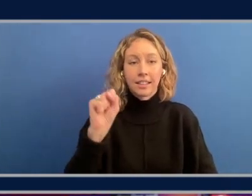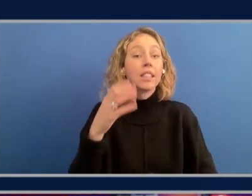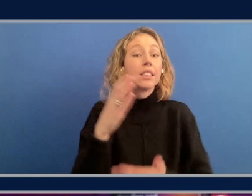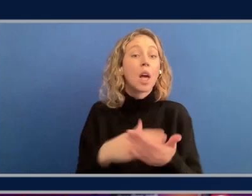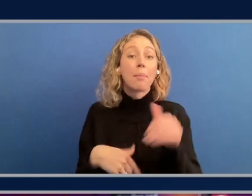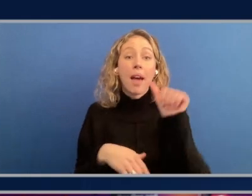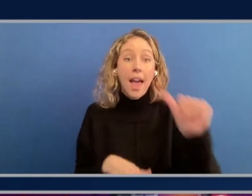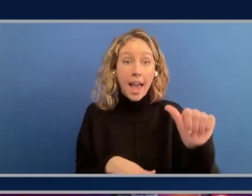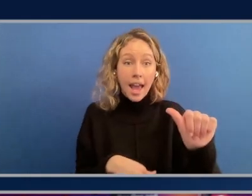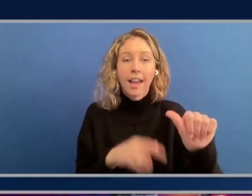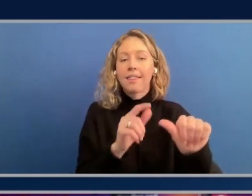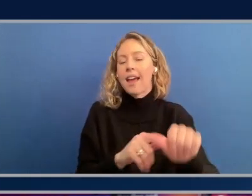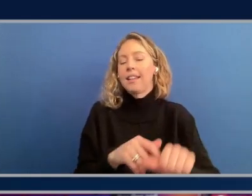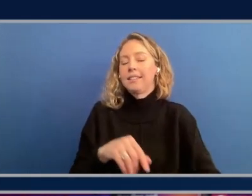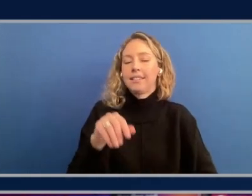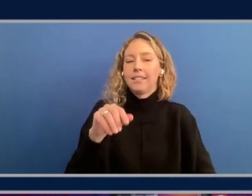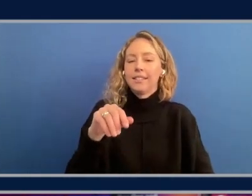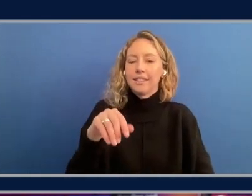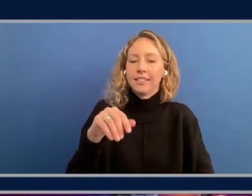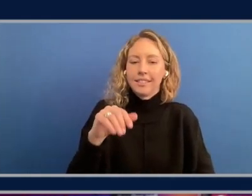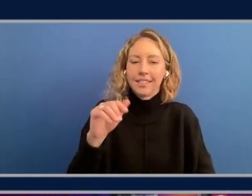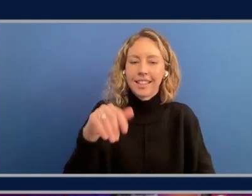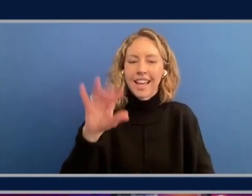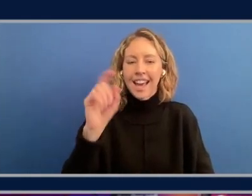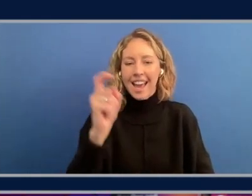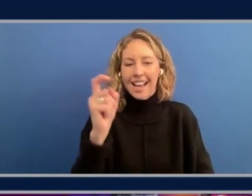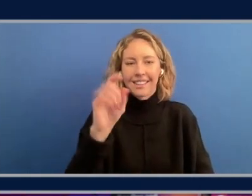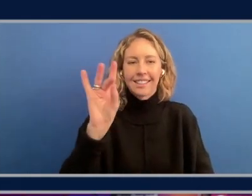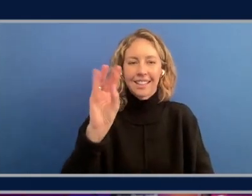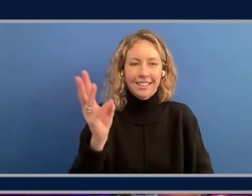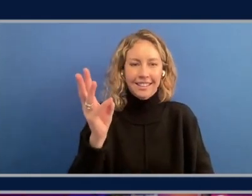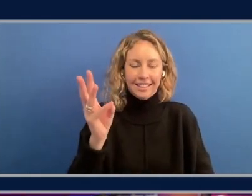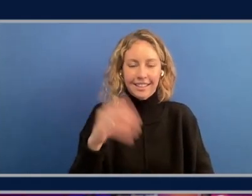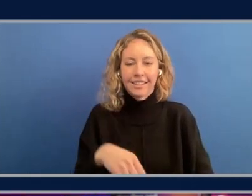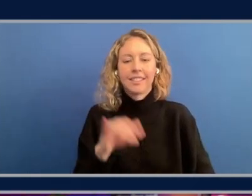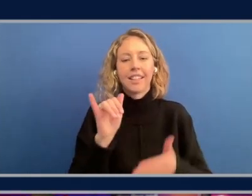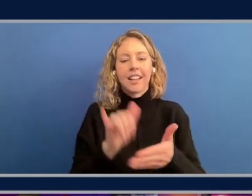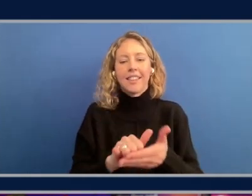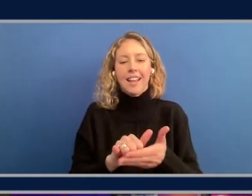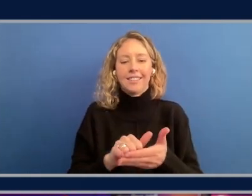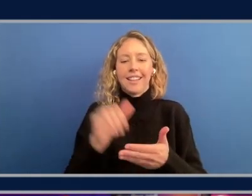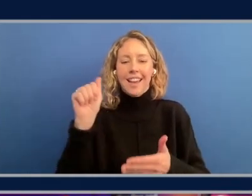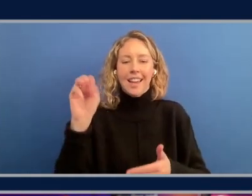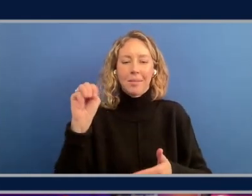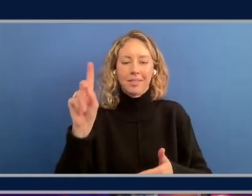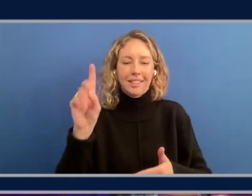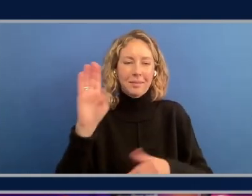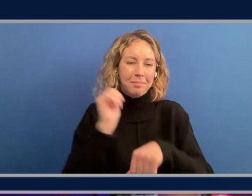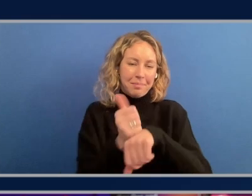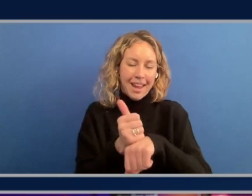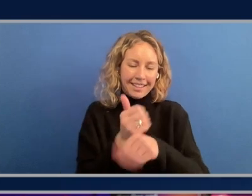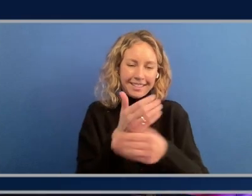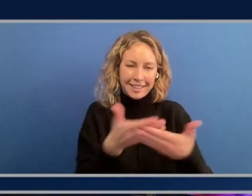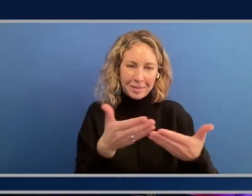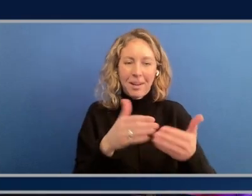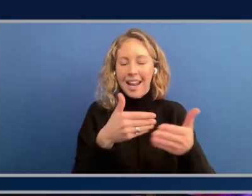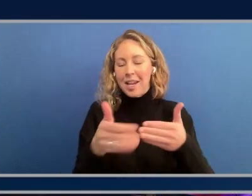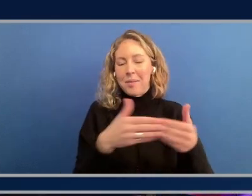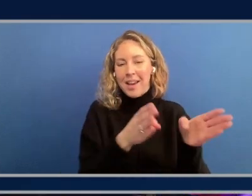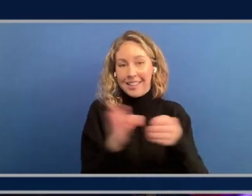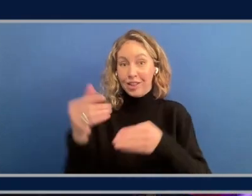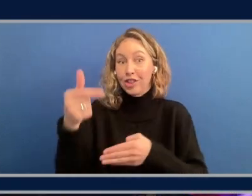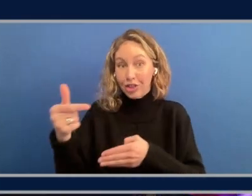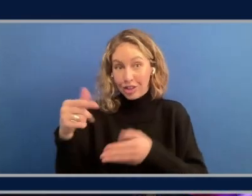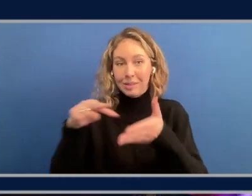the x86 side. Those are the AMD-based instances as well. But back to our kind of Graviton This is our schedule fun business. Yeah.